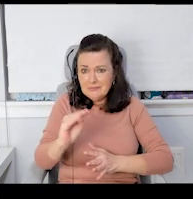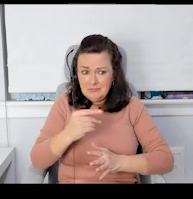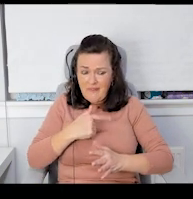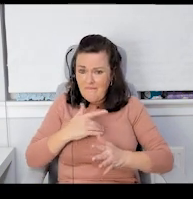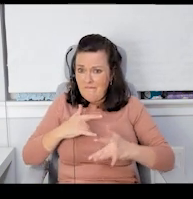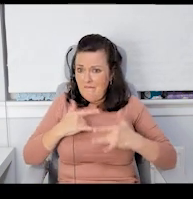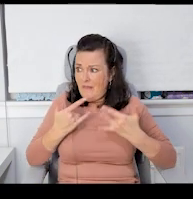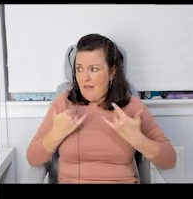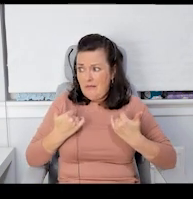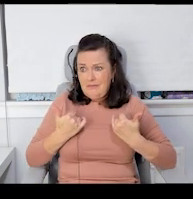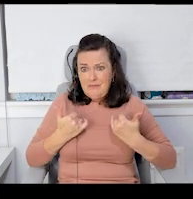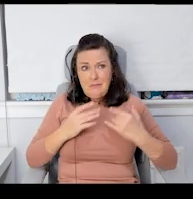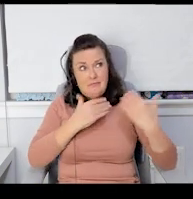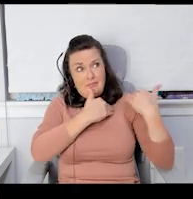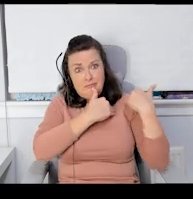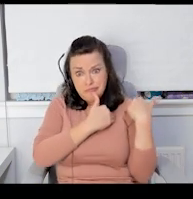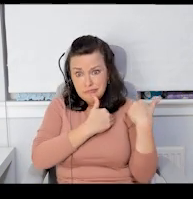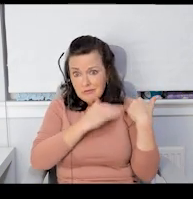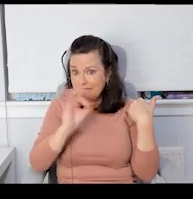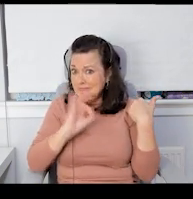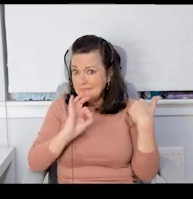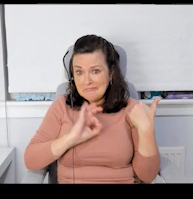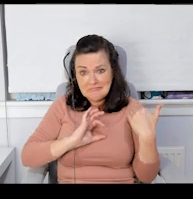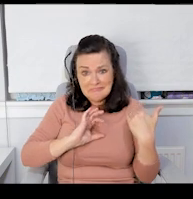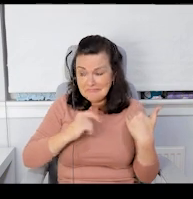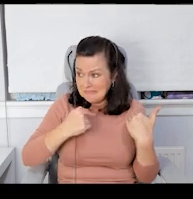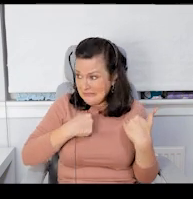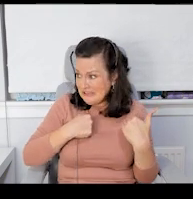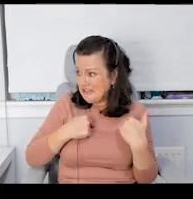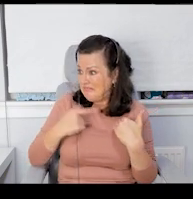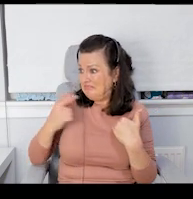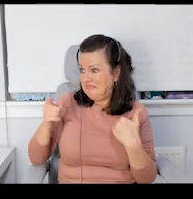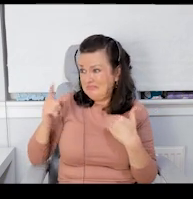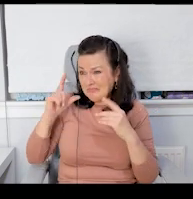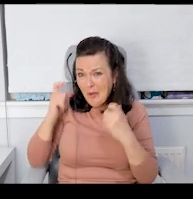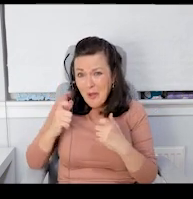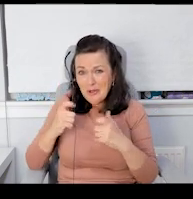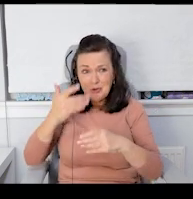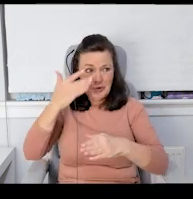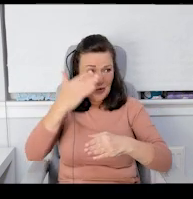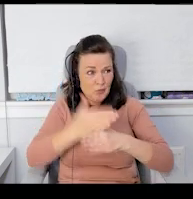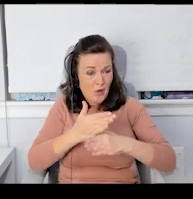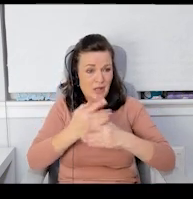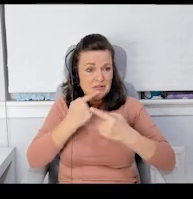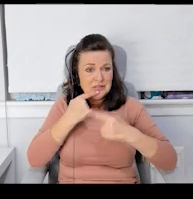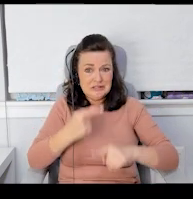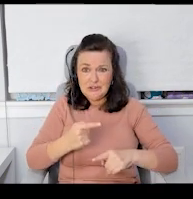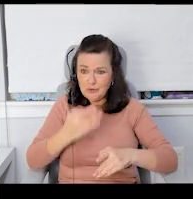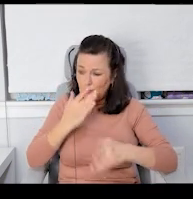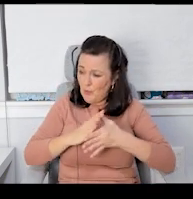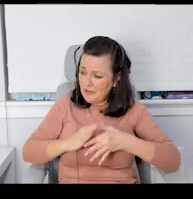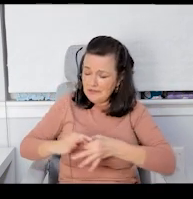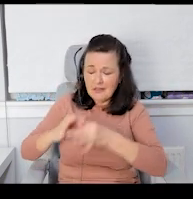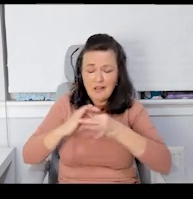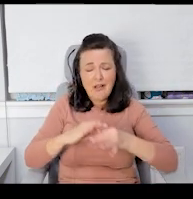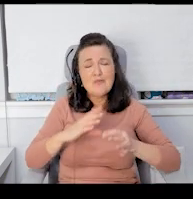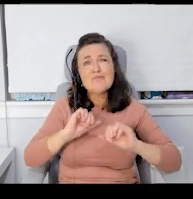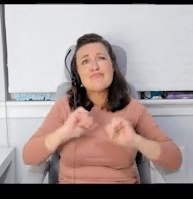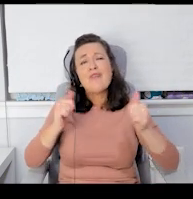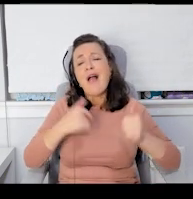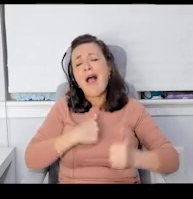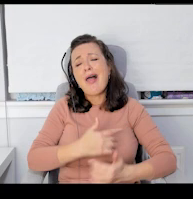know, myself and the teachers all working together to make sure that it was as smooth as possible. So it was great. I loved my